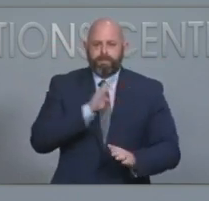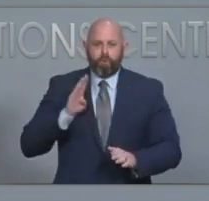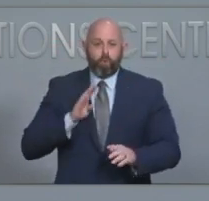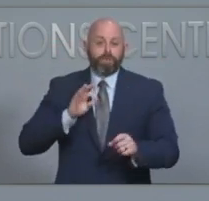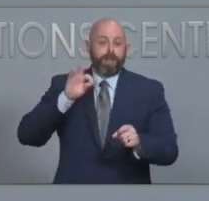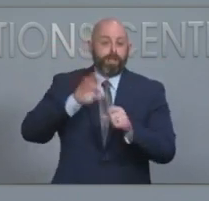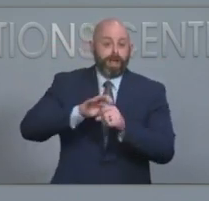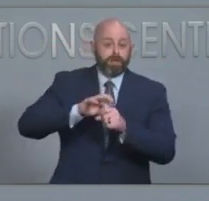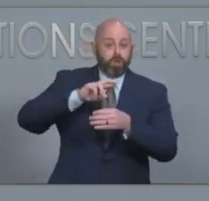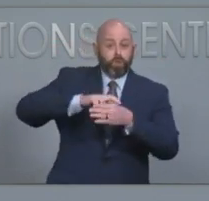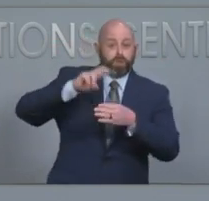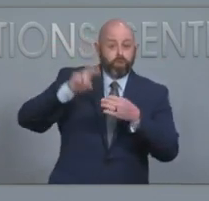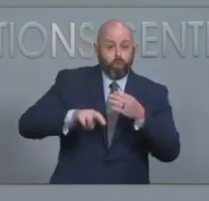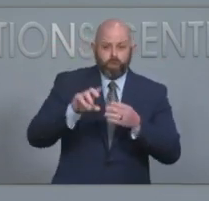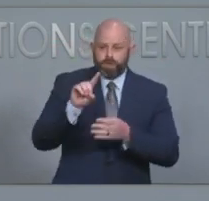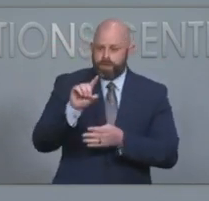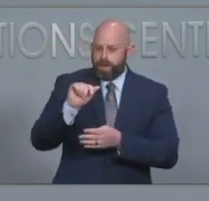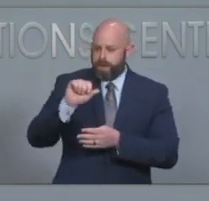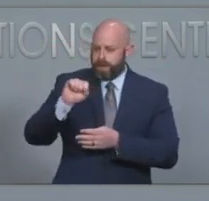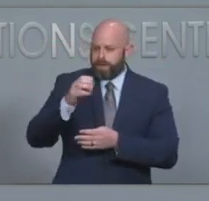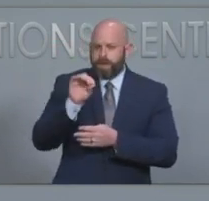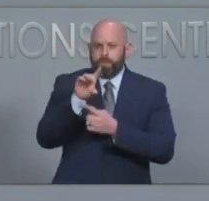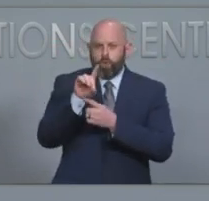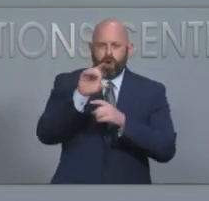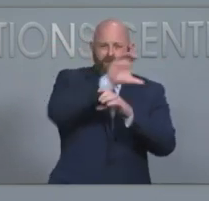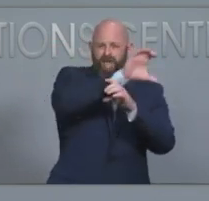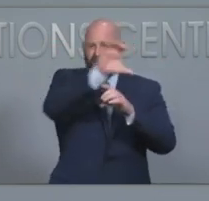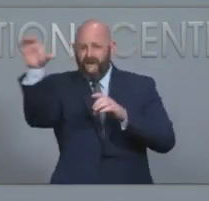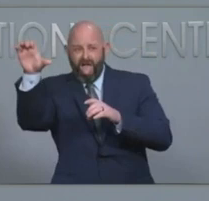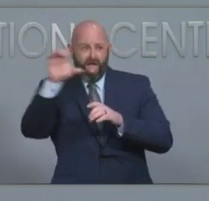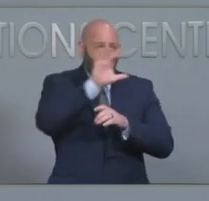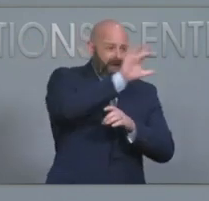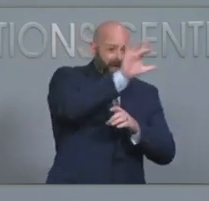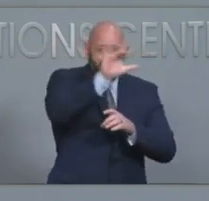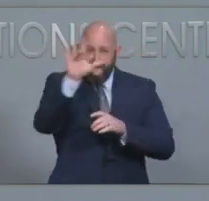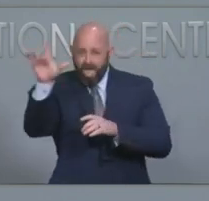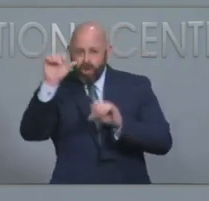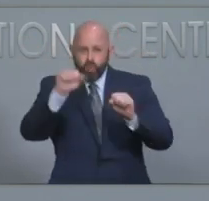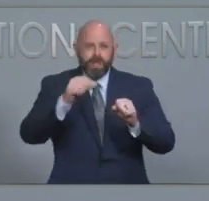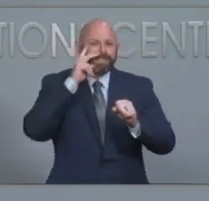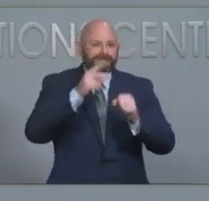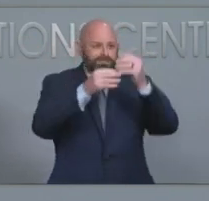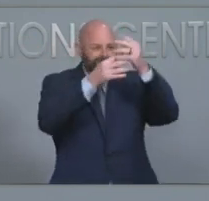election results dashboard, which is accessible on our website,